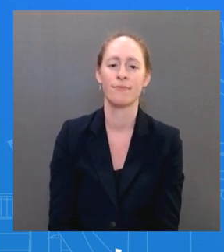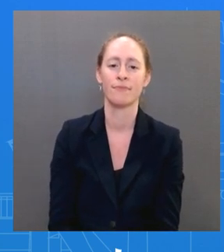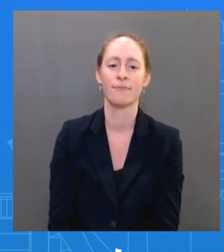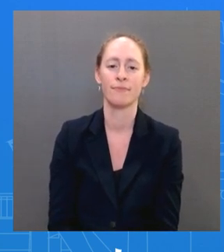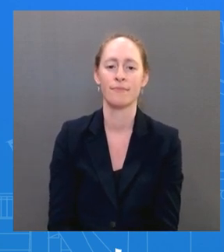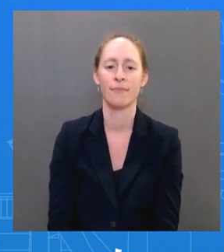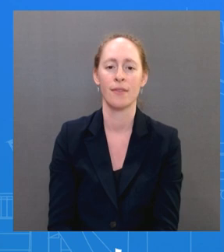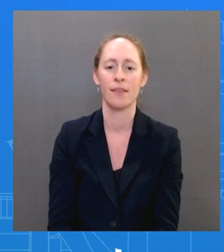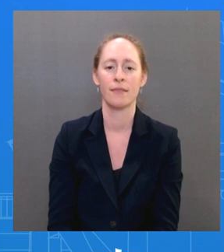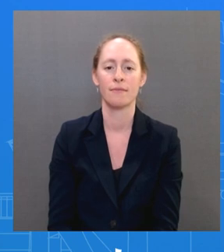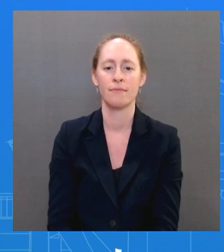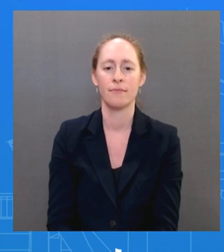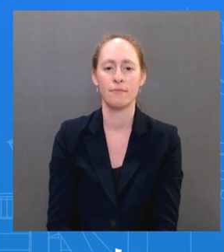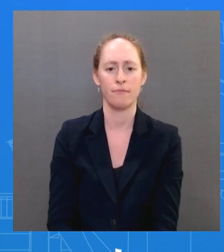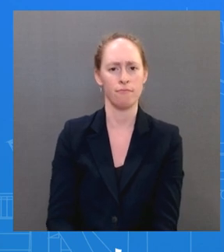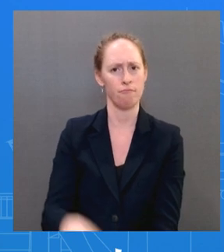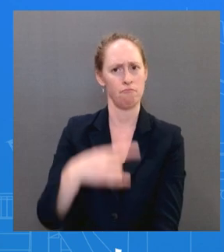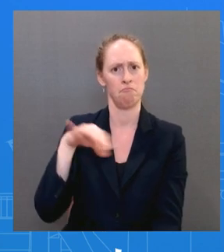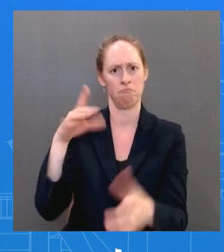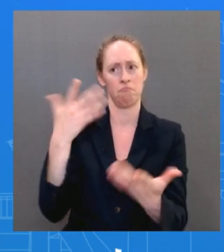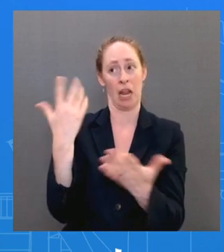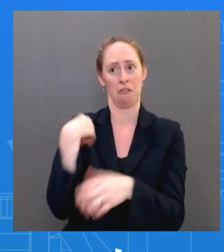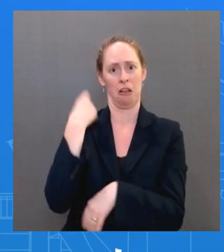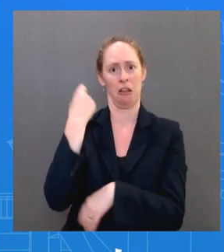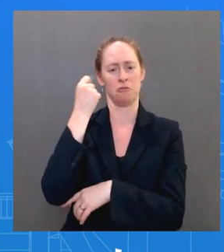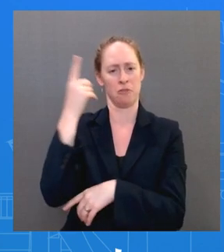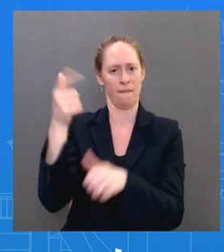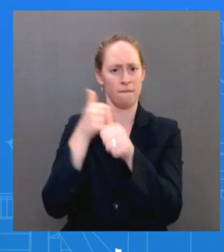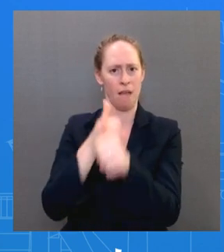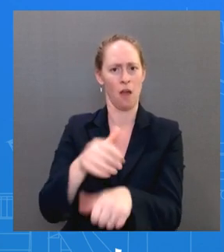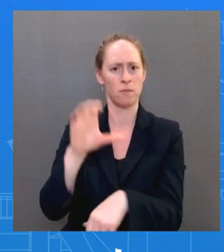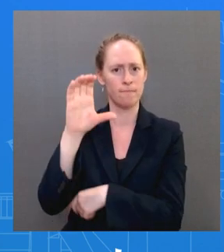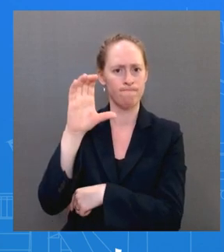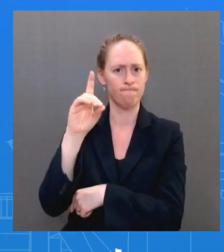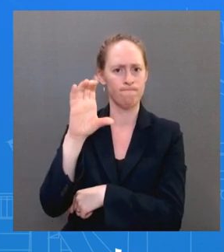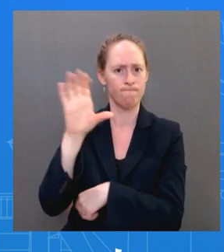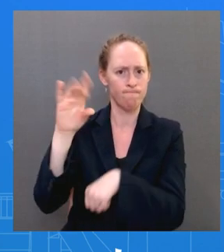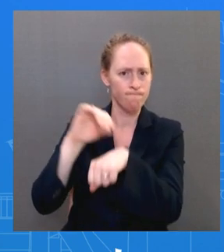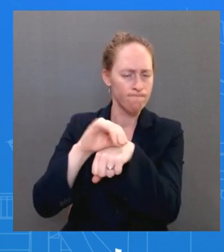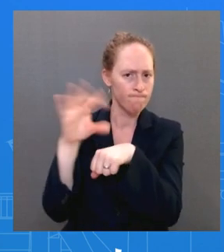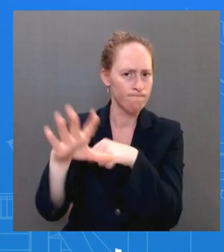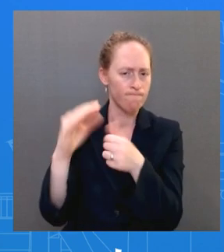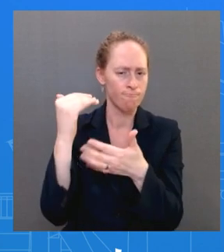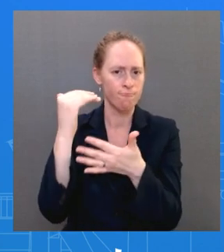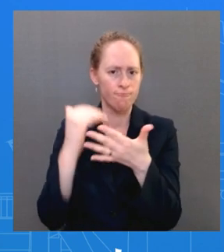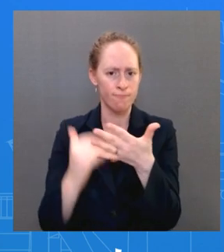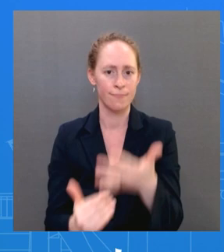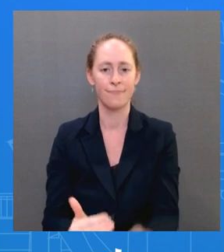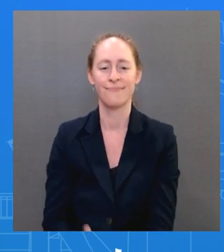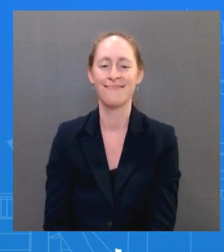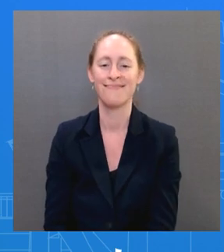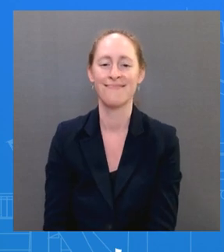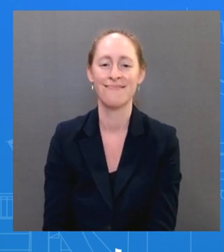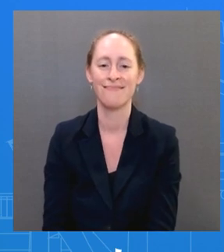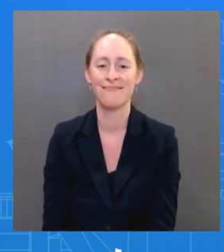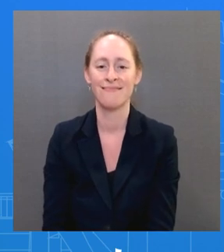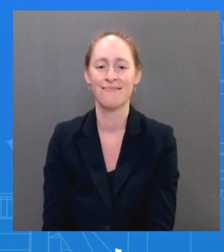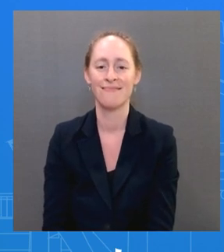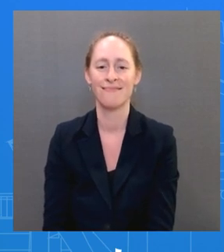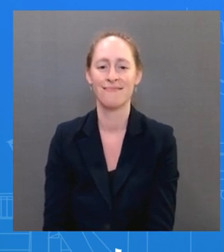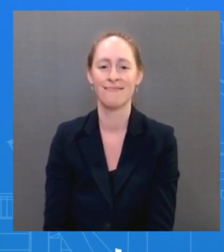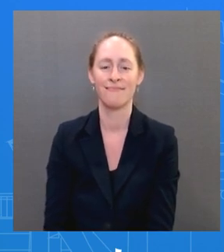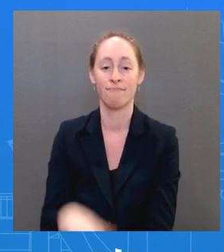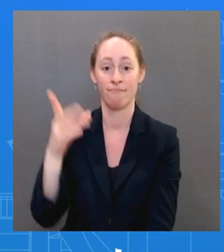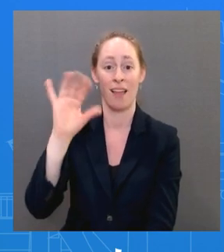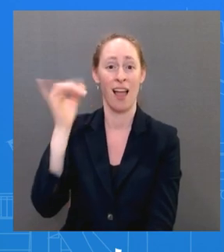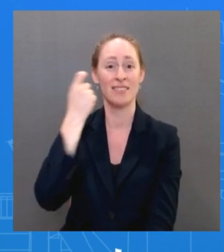also recently been infected, so within the 90 days of a previous infection. But I don't know if you have anything else to offer on